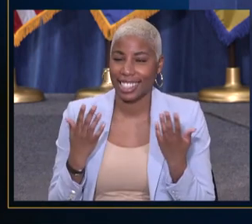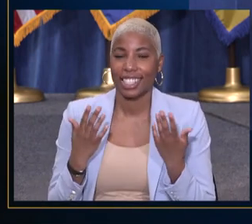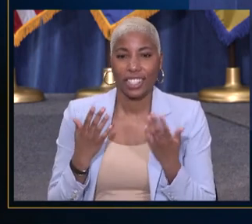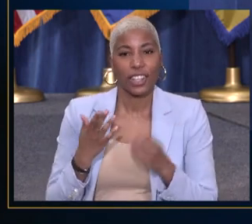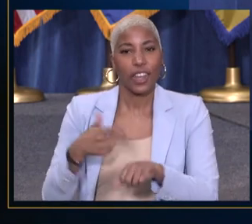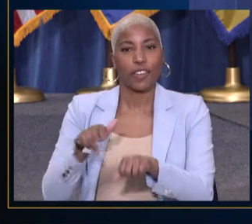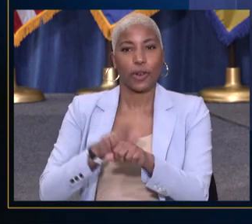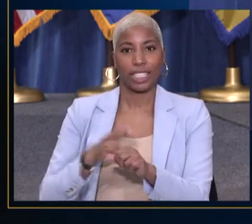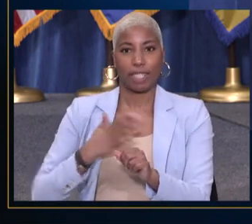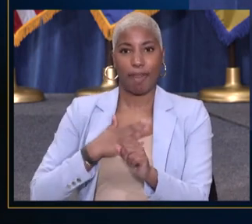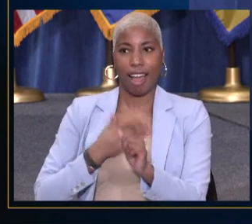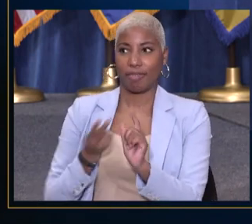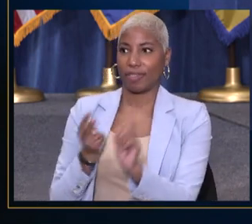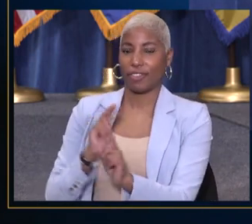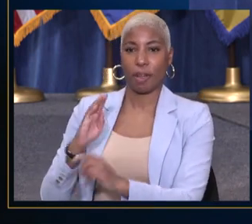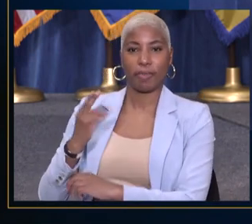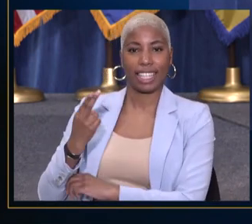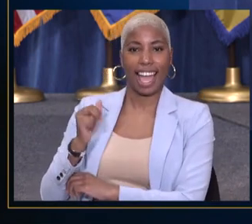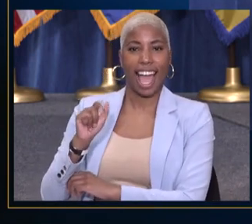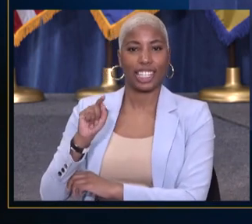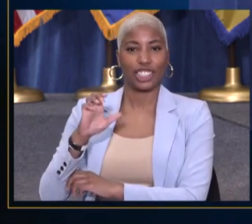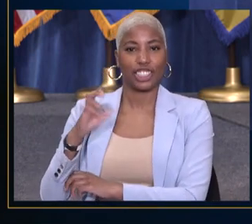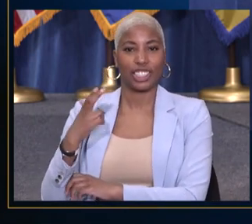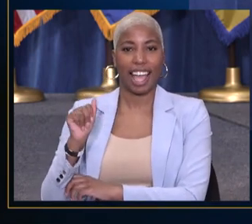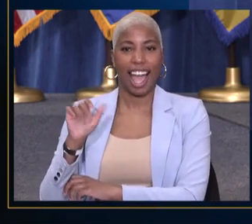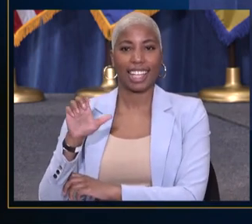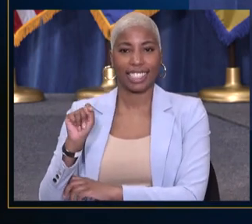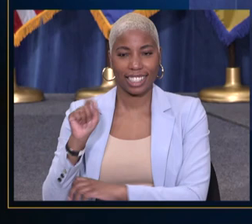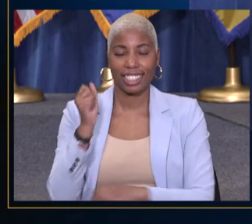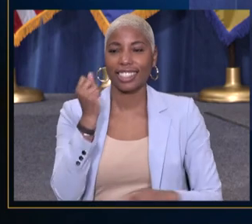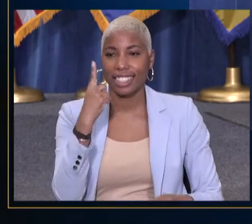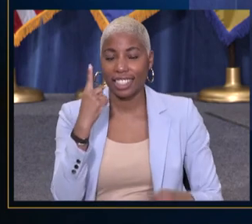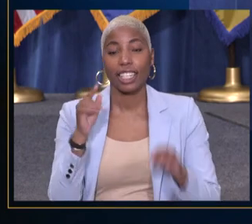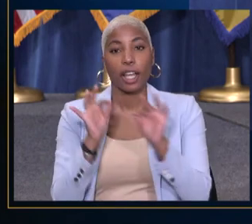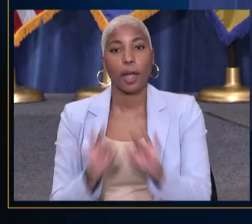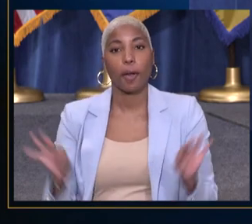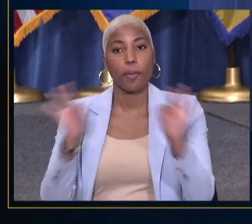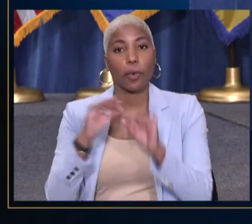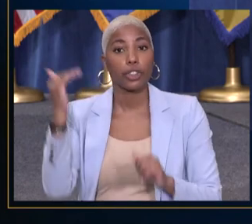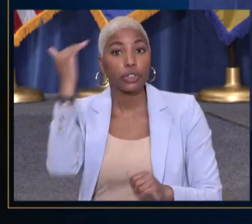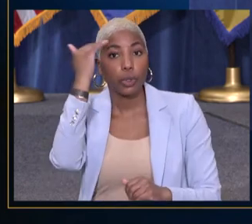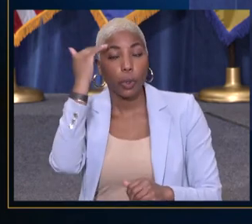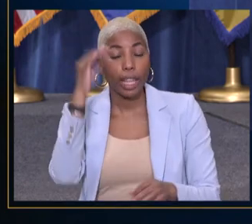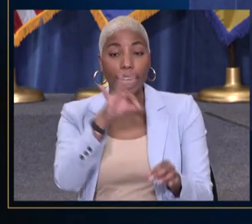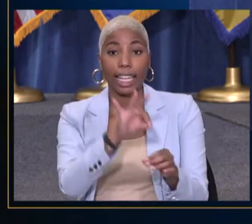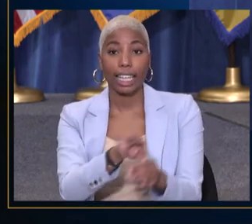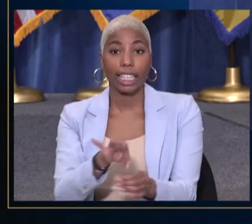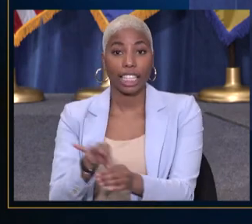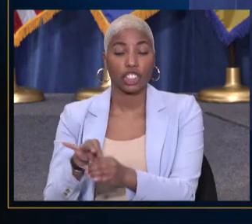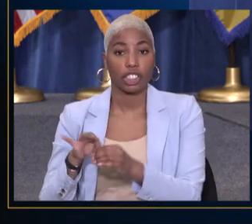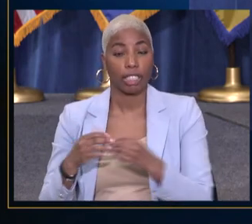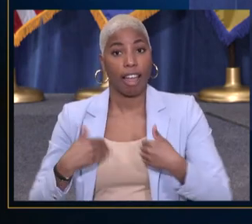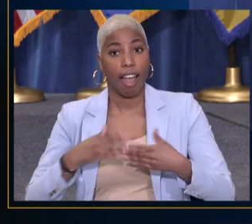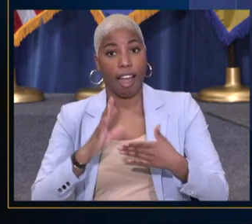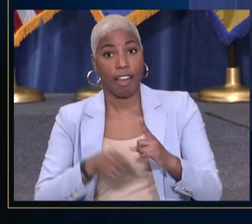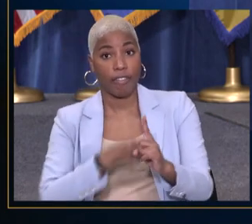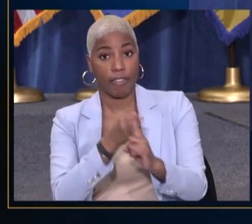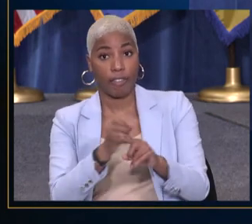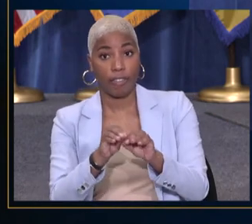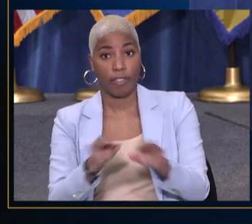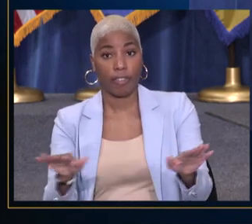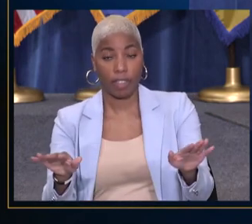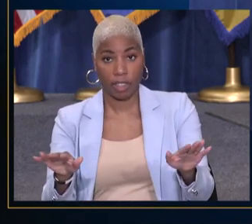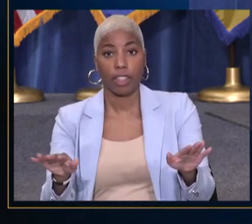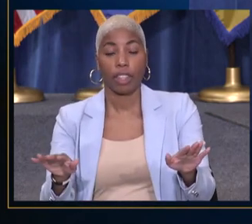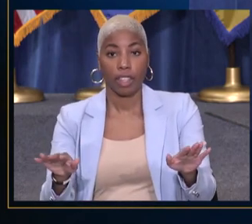Act. But it's important to know that the elections have consequences. That